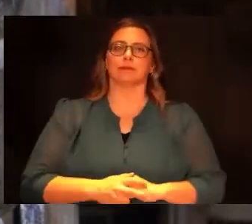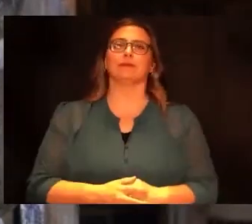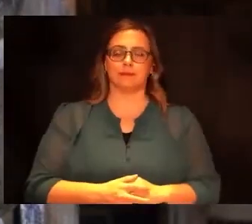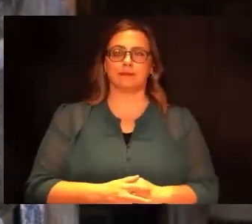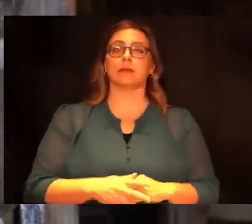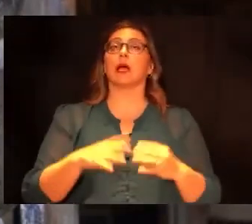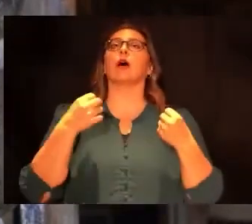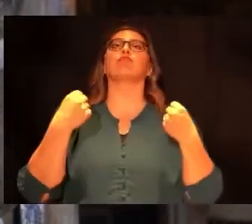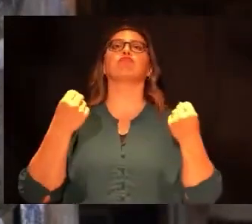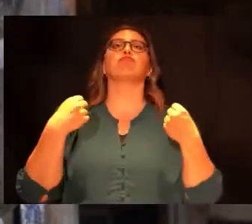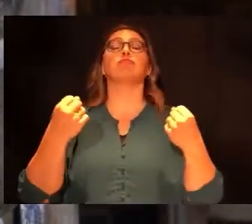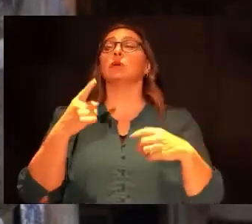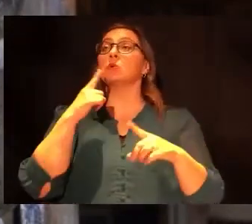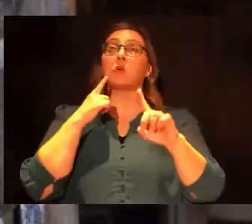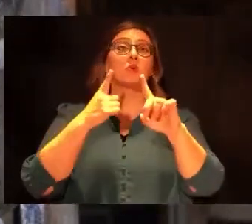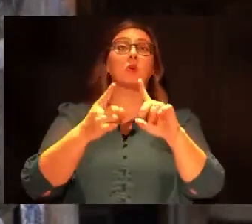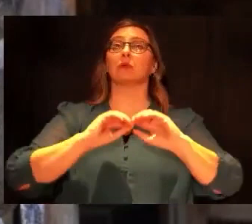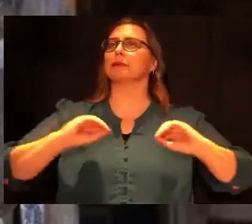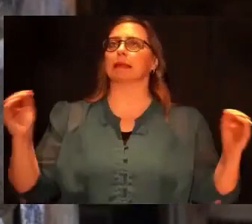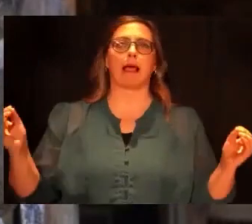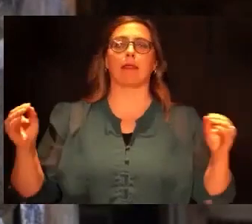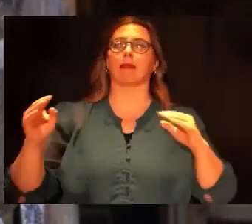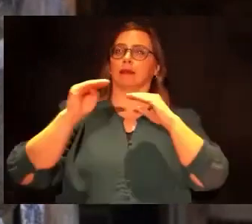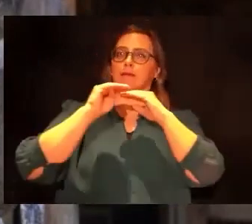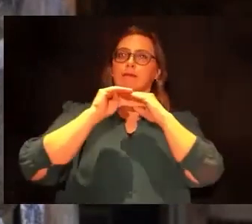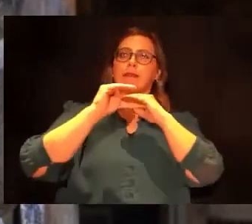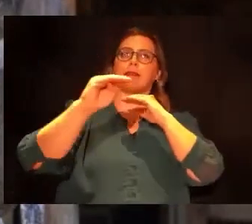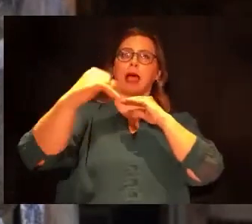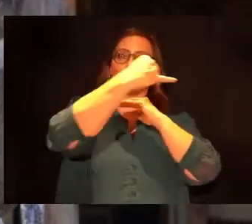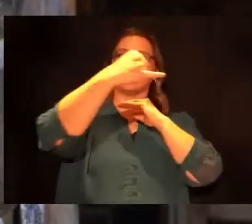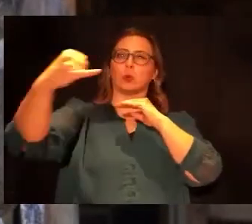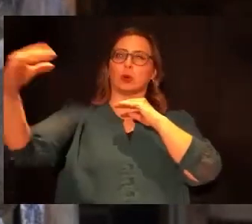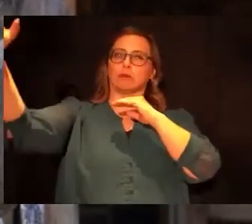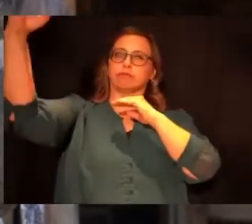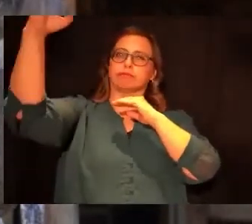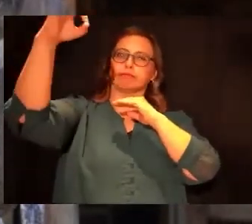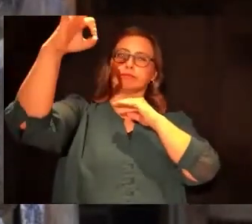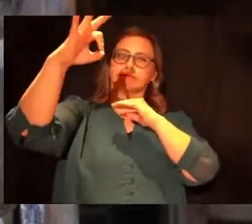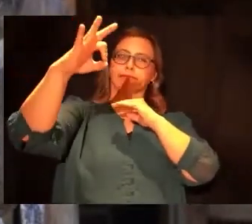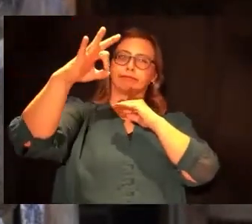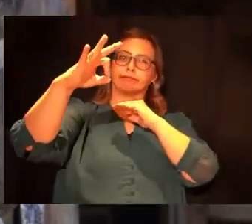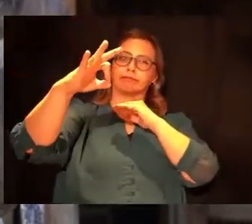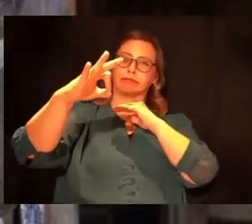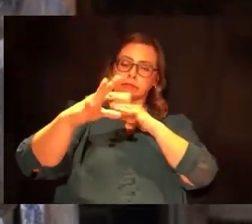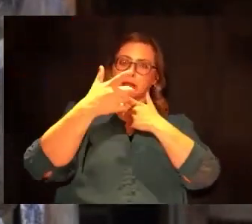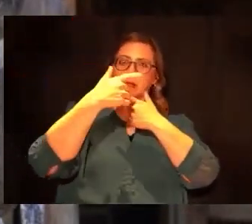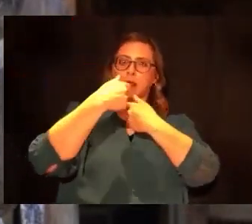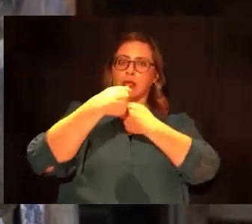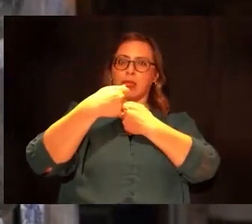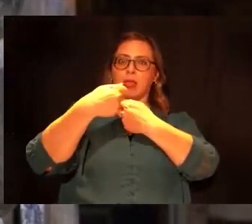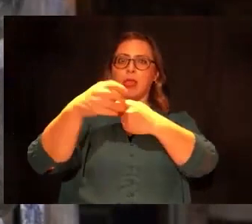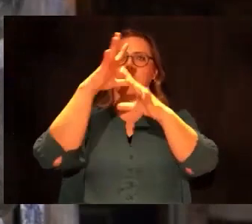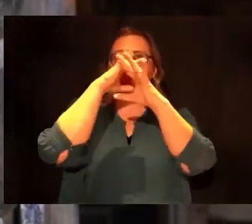You drive with no real purpose. The flat horizon lulls you. Its languid sunset pulls you deeper into